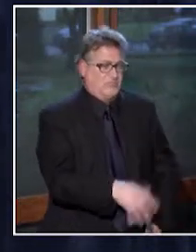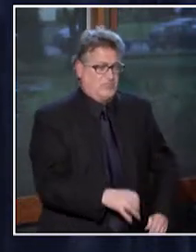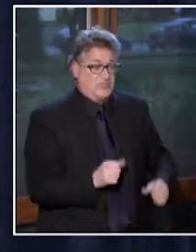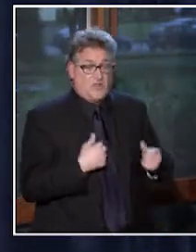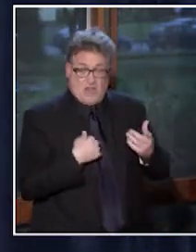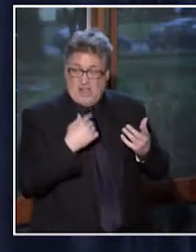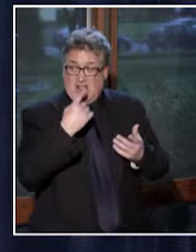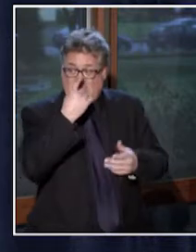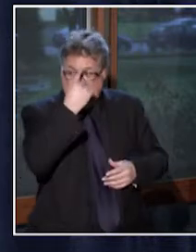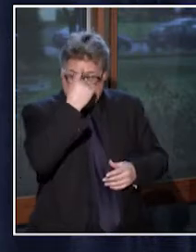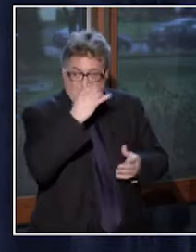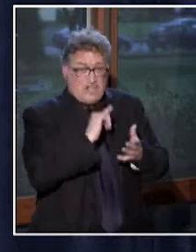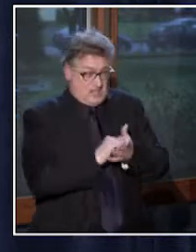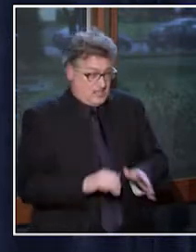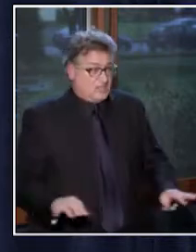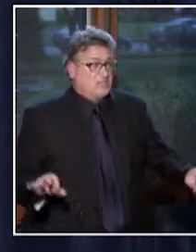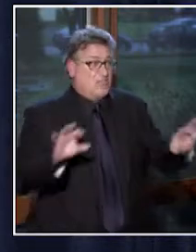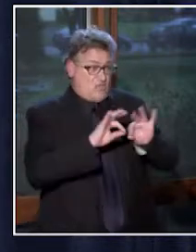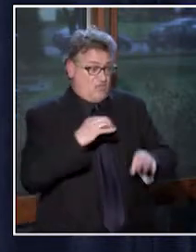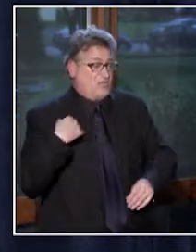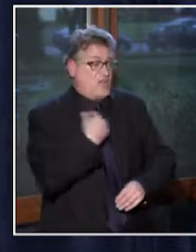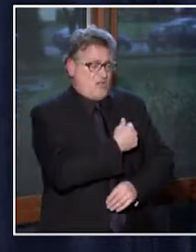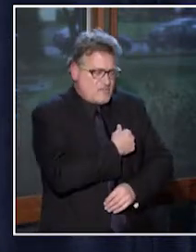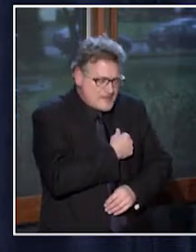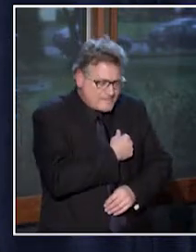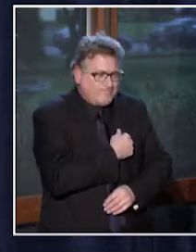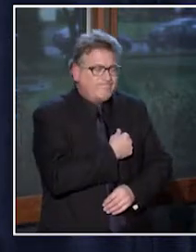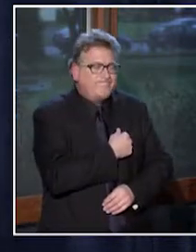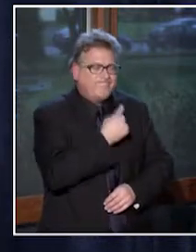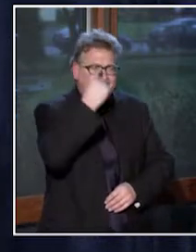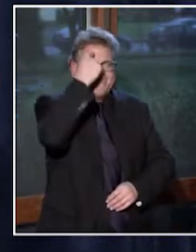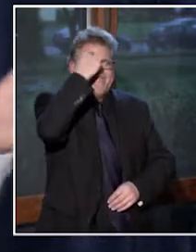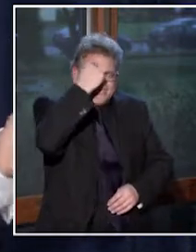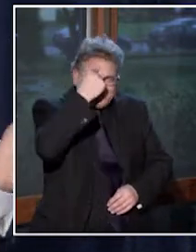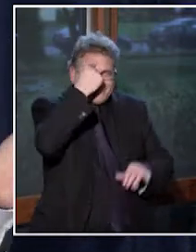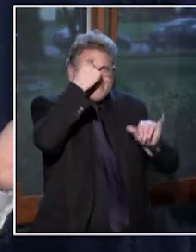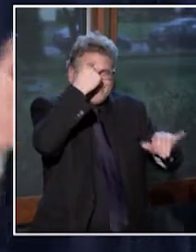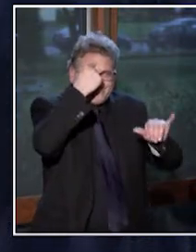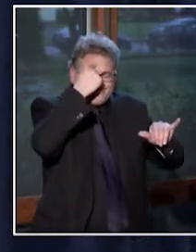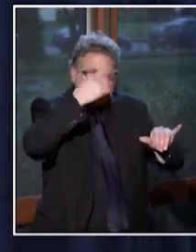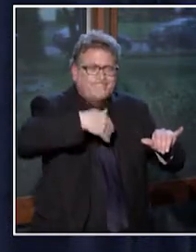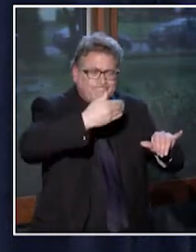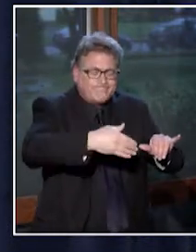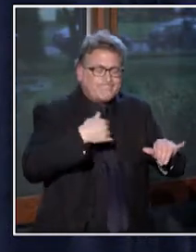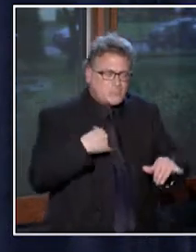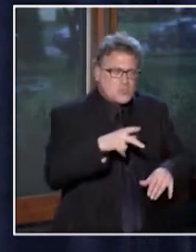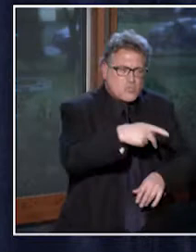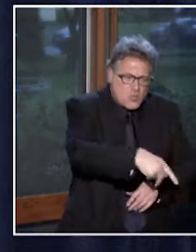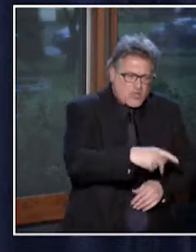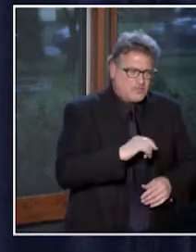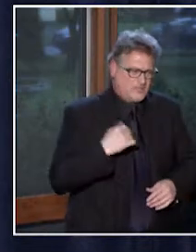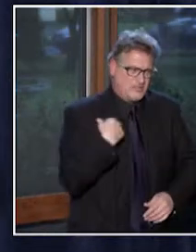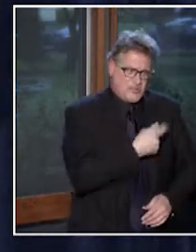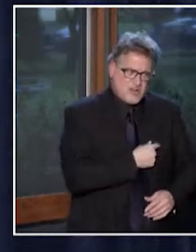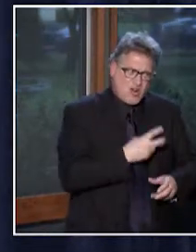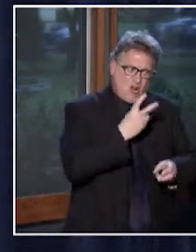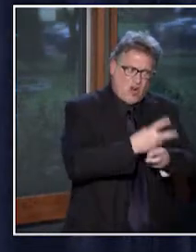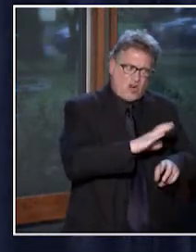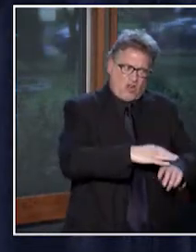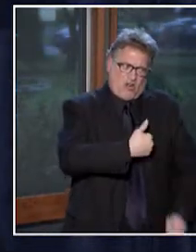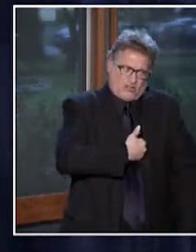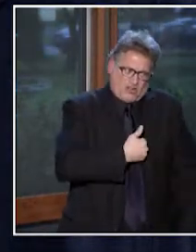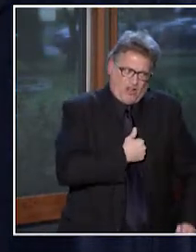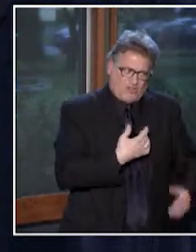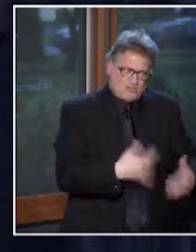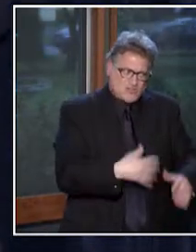think it's important that we remind ourselves from time to time. Let's face it, we're Portlanders. We're hard on ourselves. We hold